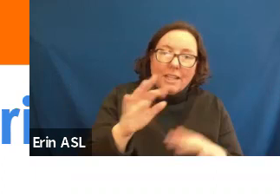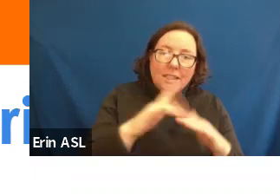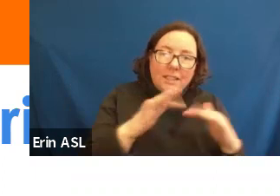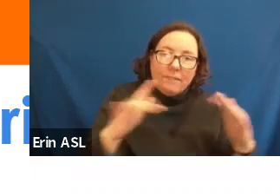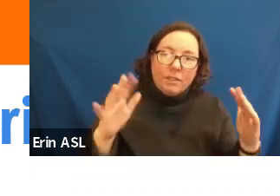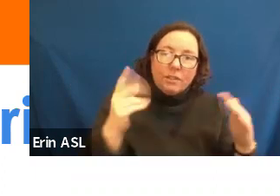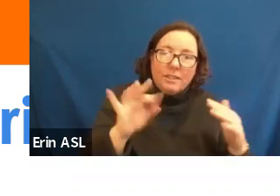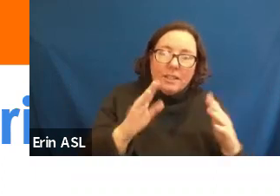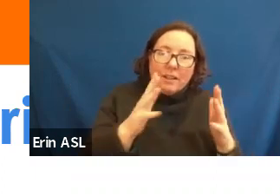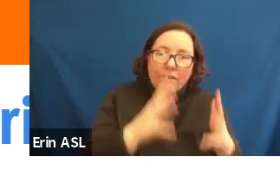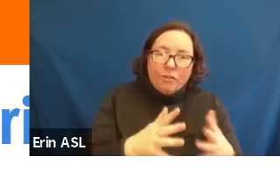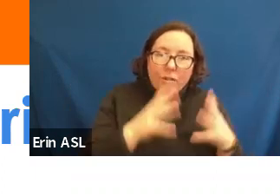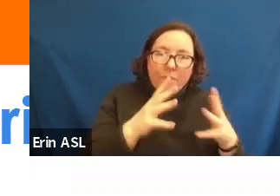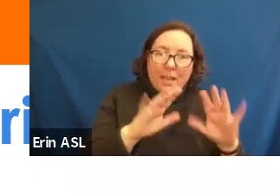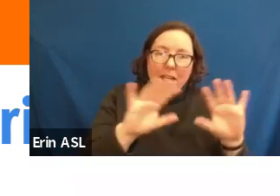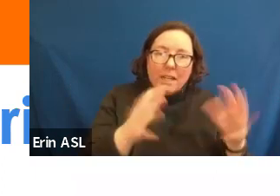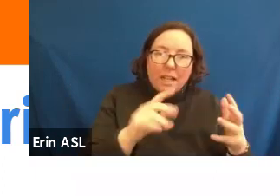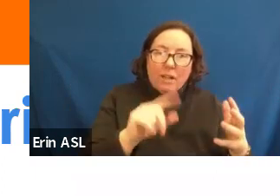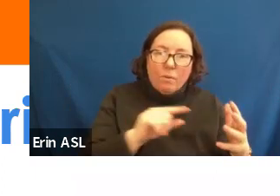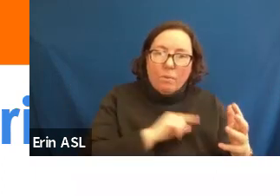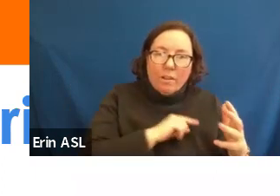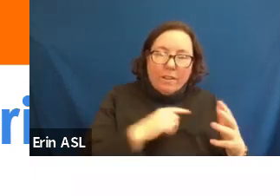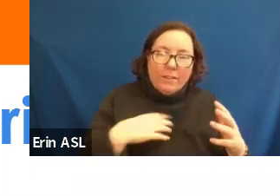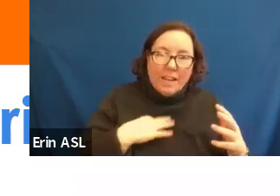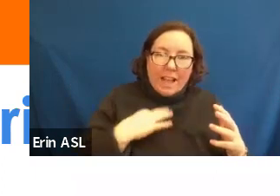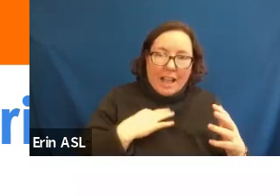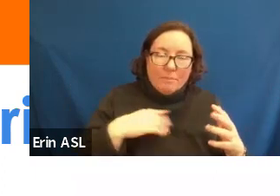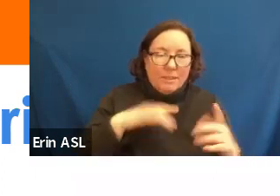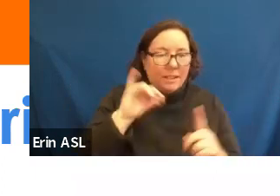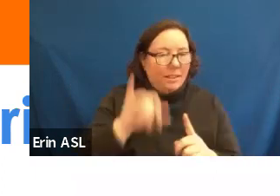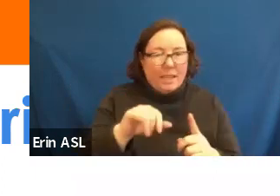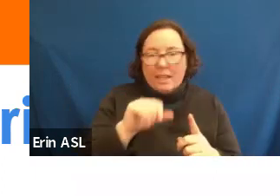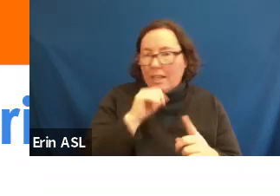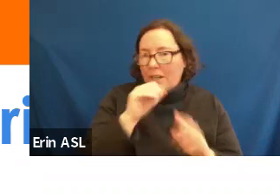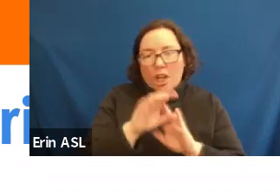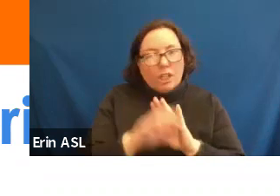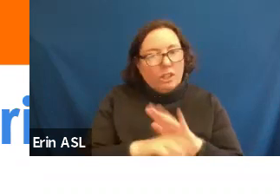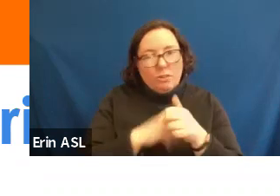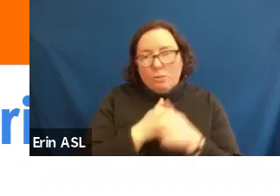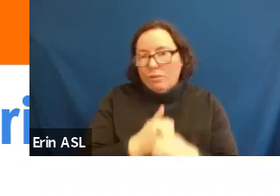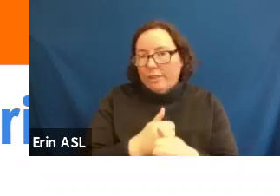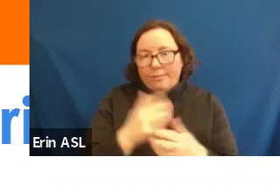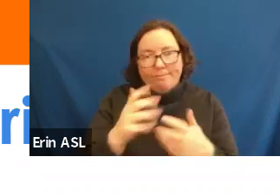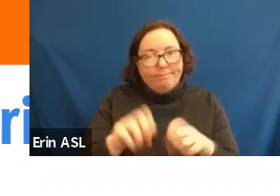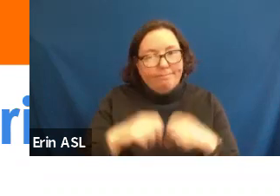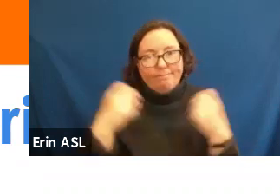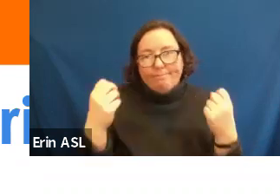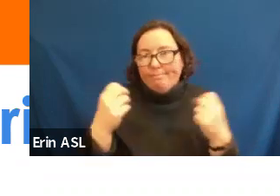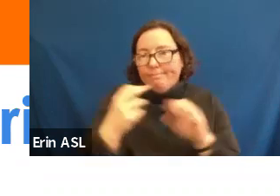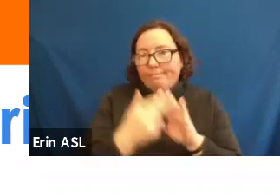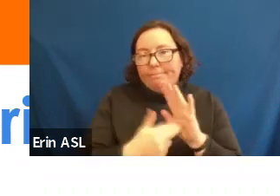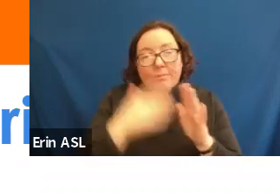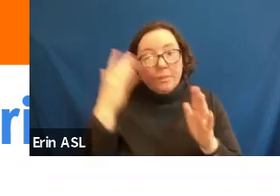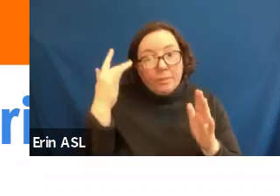the remaining qualified applicants. This was found to be unconstitutional. Why?